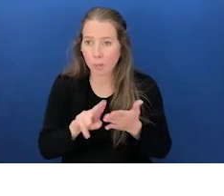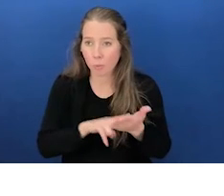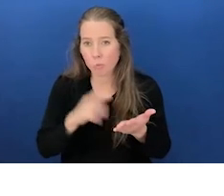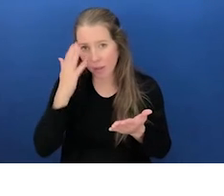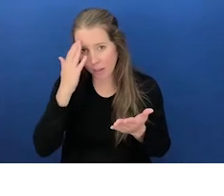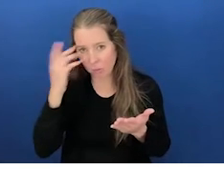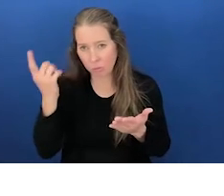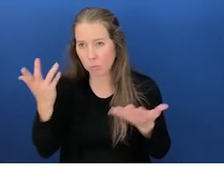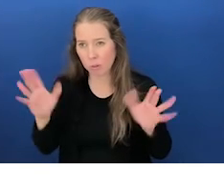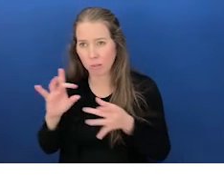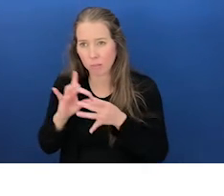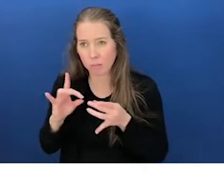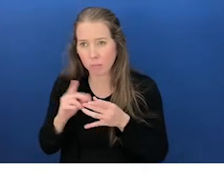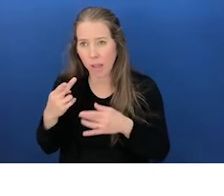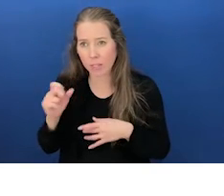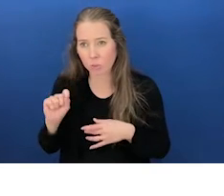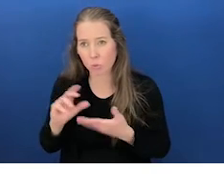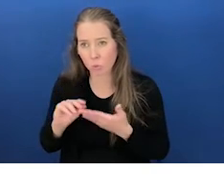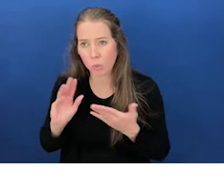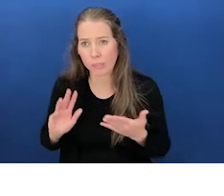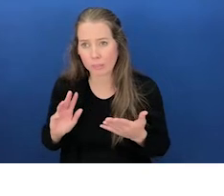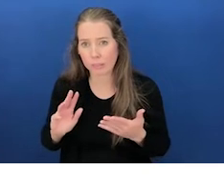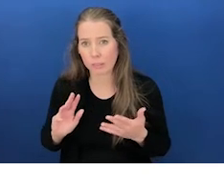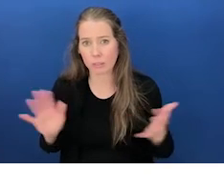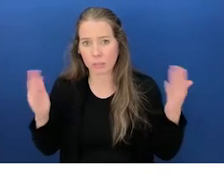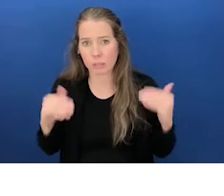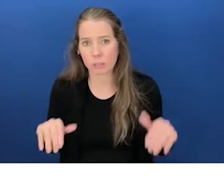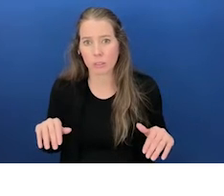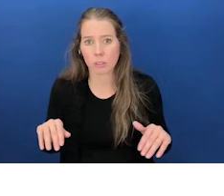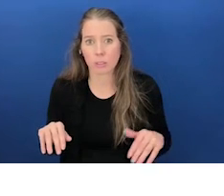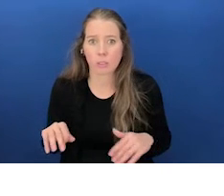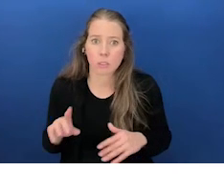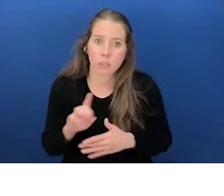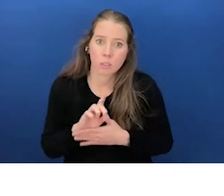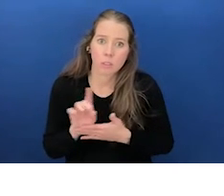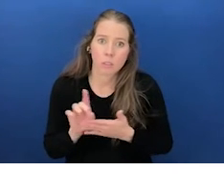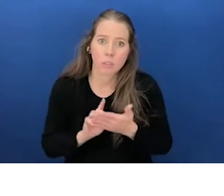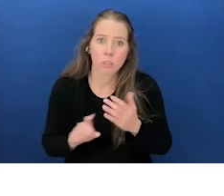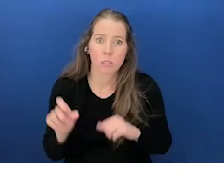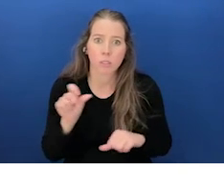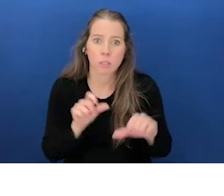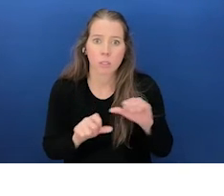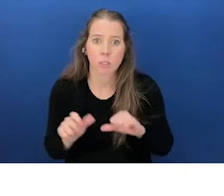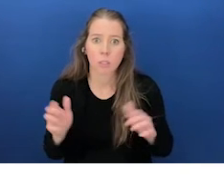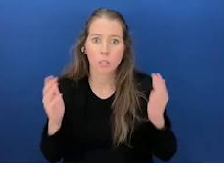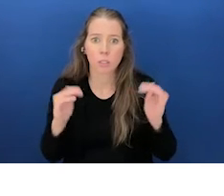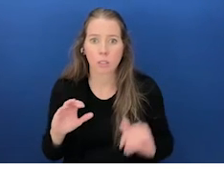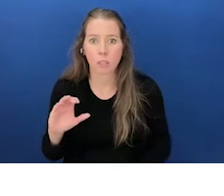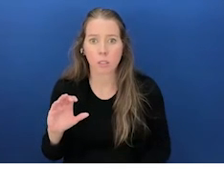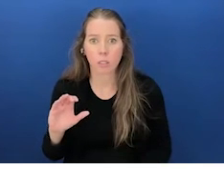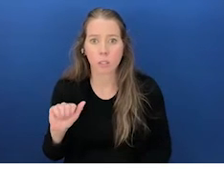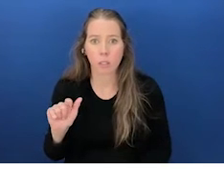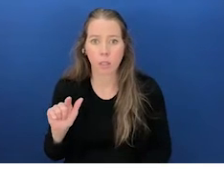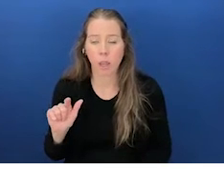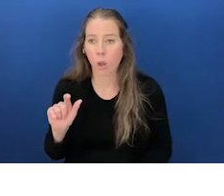about high school students. And then design science is the next one. And CalWorks, I know CalWorks are very